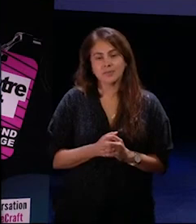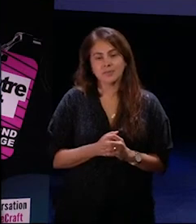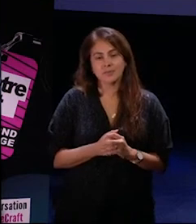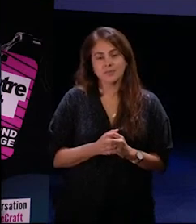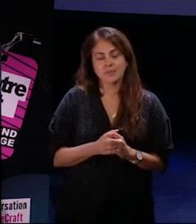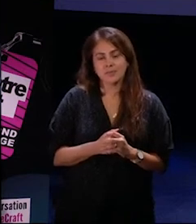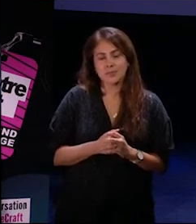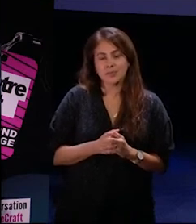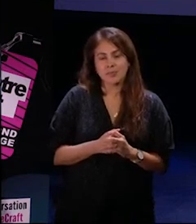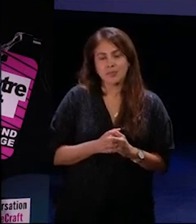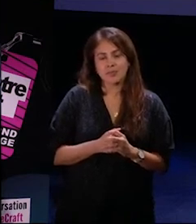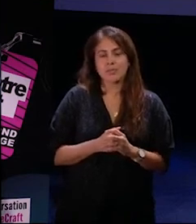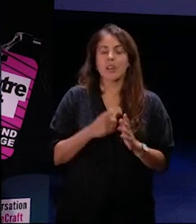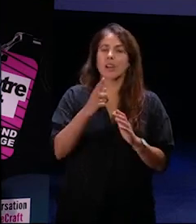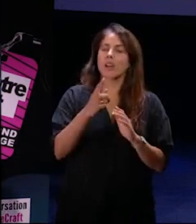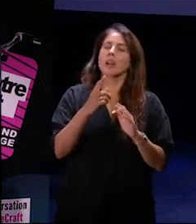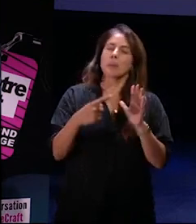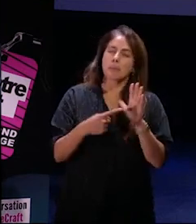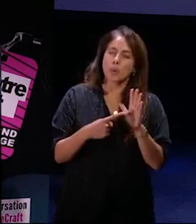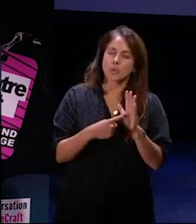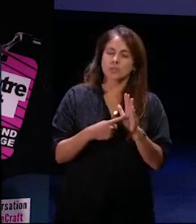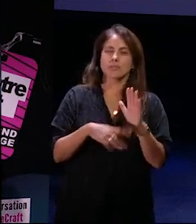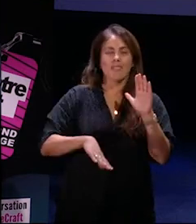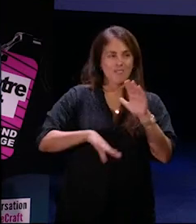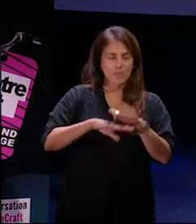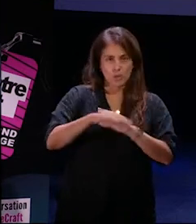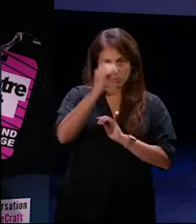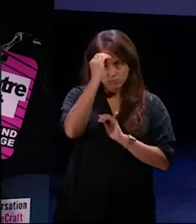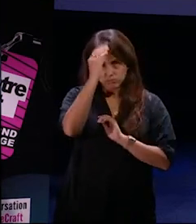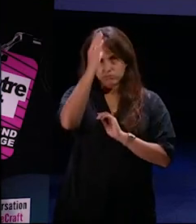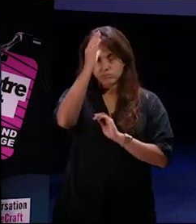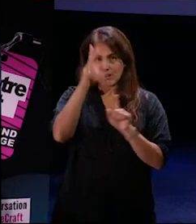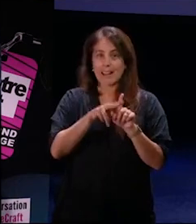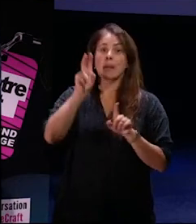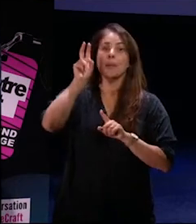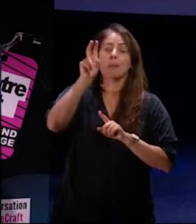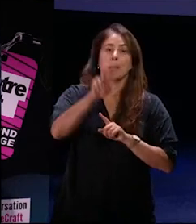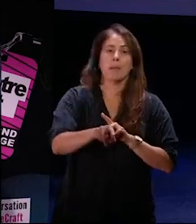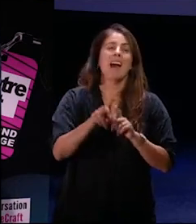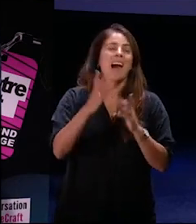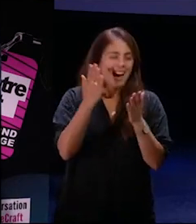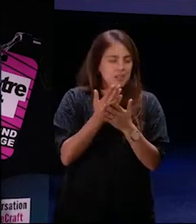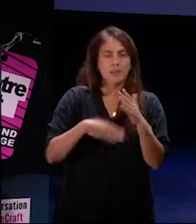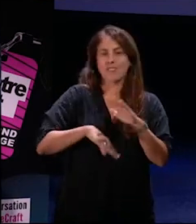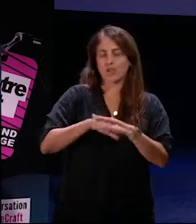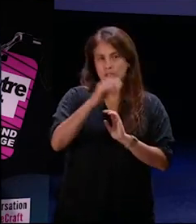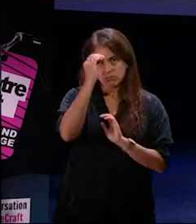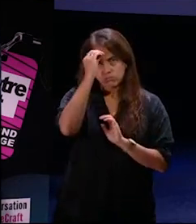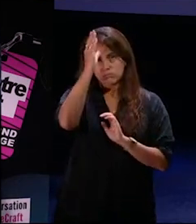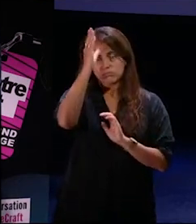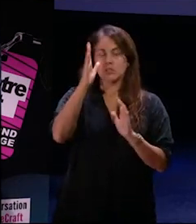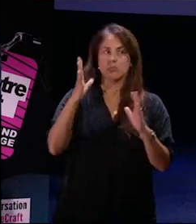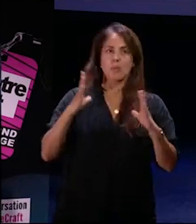Take an informed leap. If you don't leap, you never know, but it has to be informed, and you have to